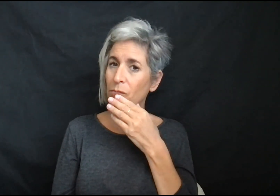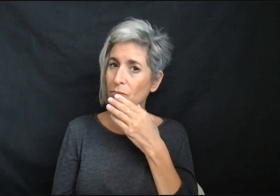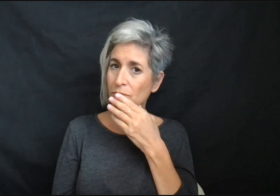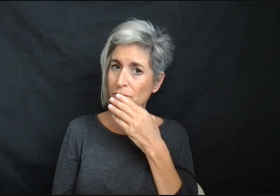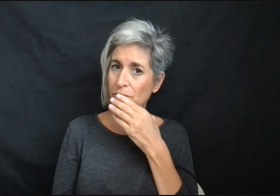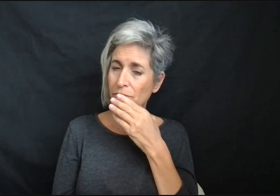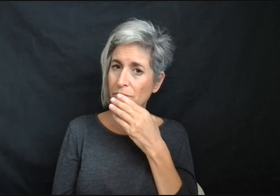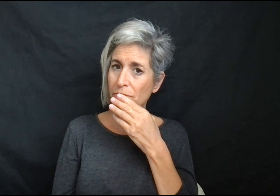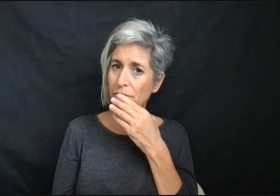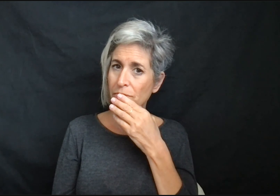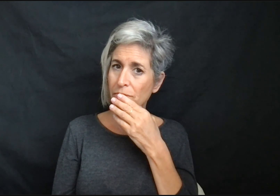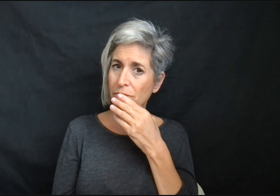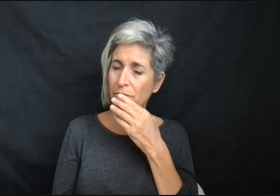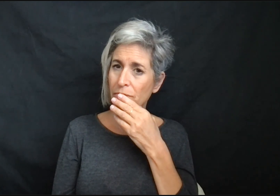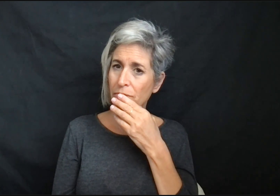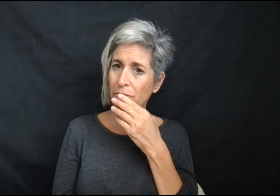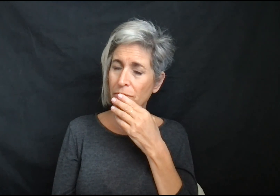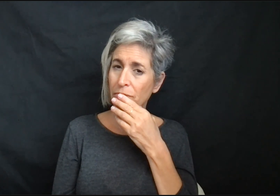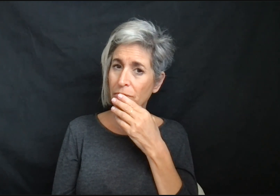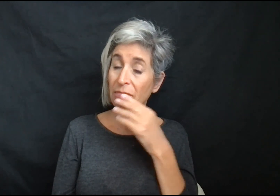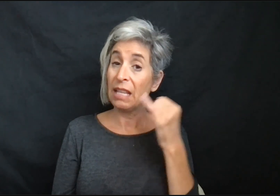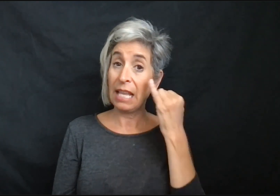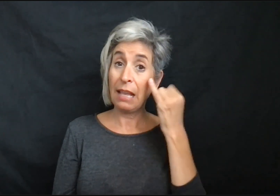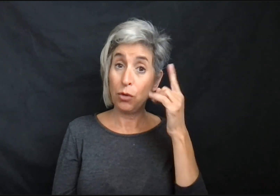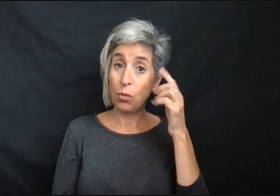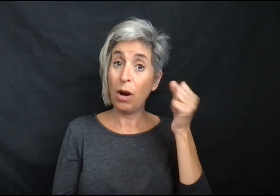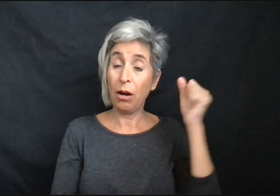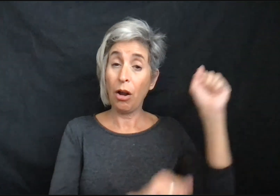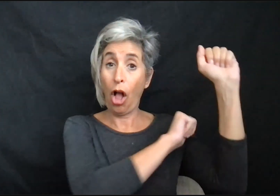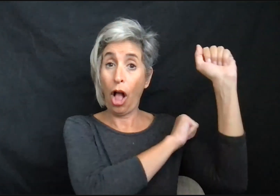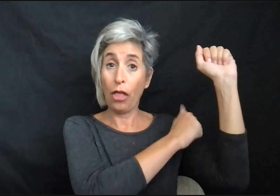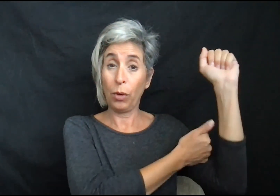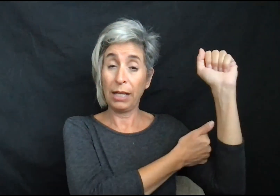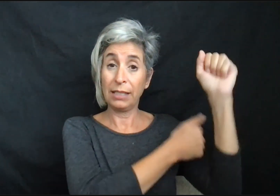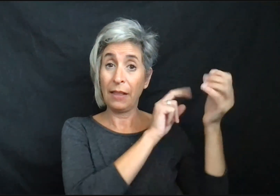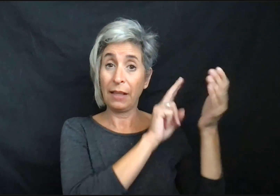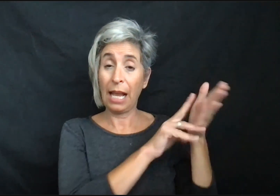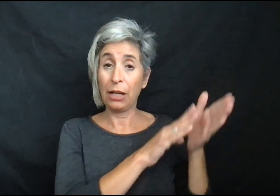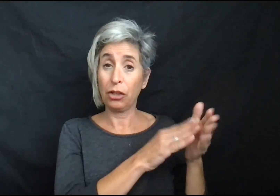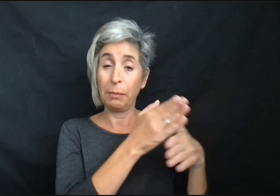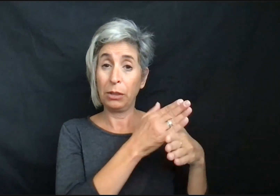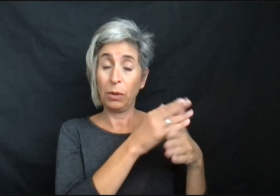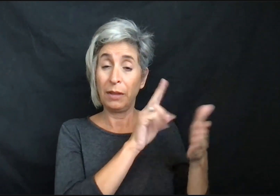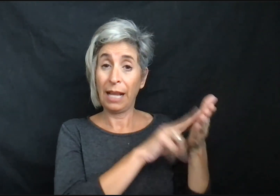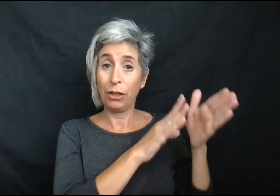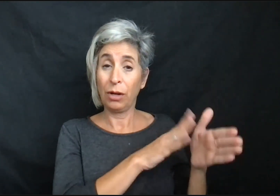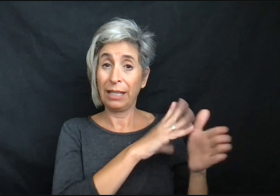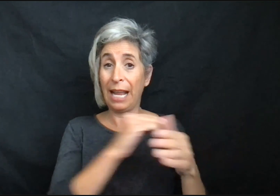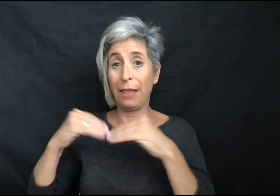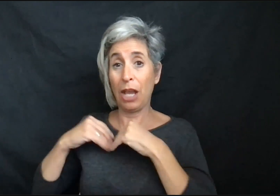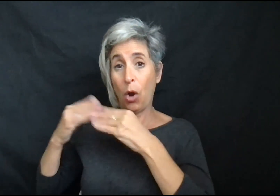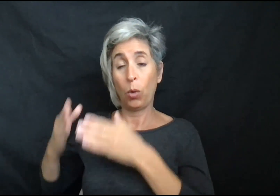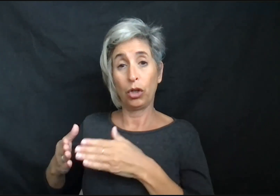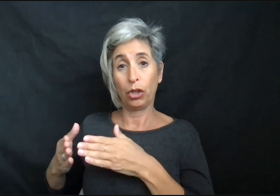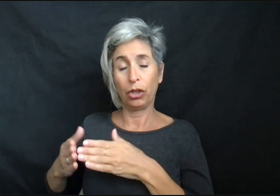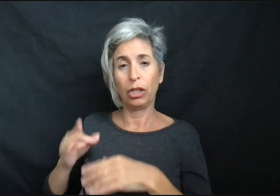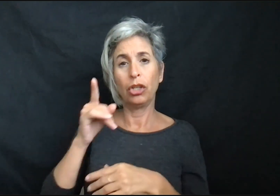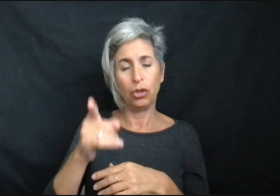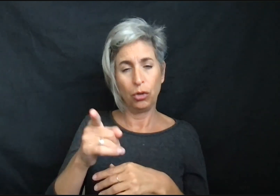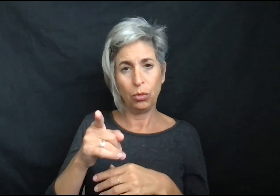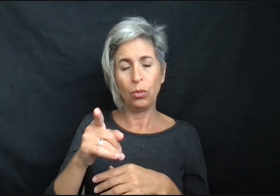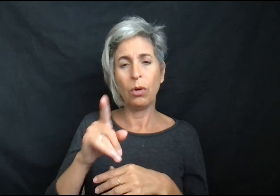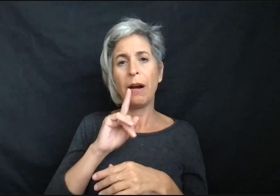both sides. As long as you're authorized by contract between the contractor and the owner, you're acting